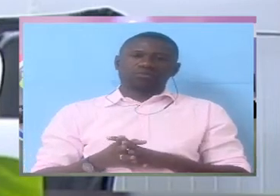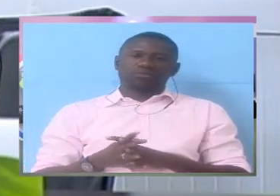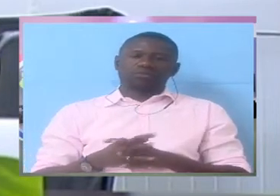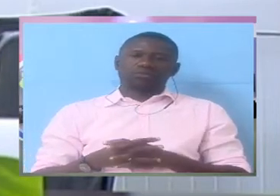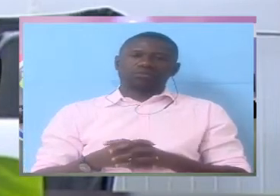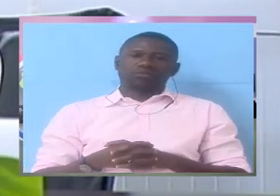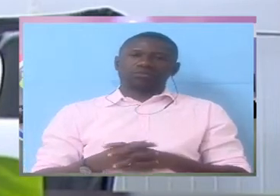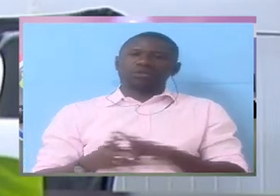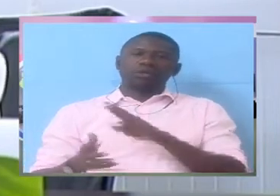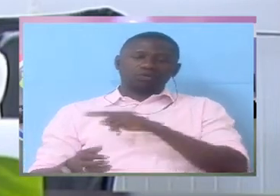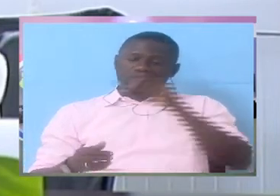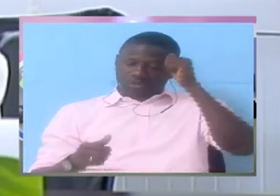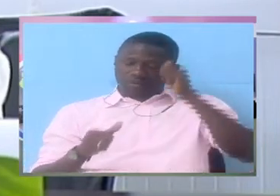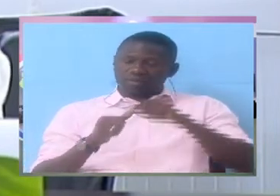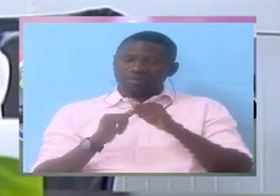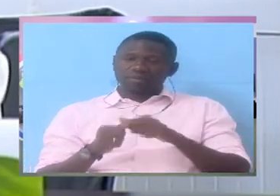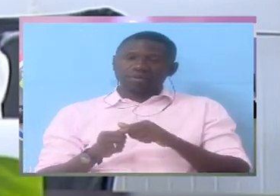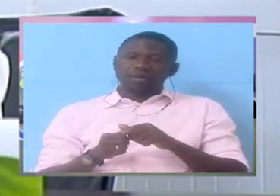being part of the torture. Don't